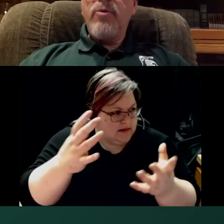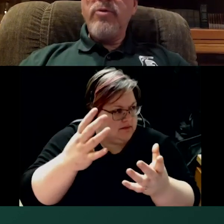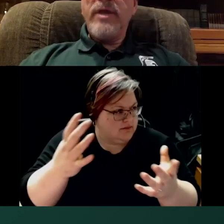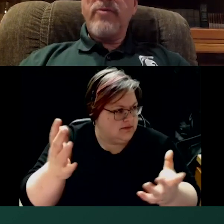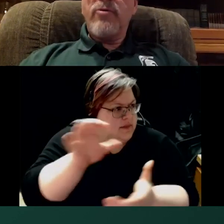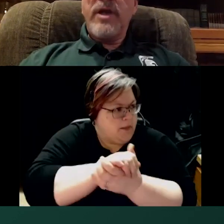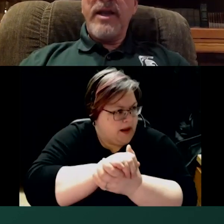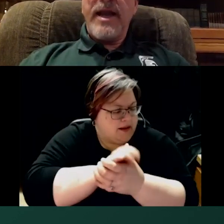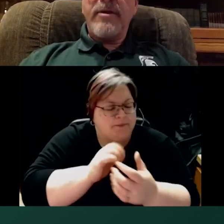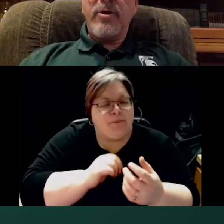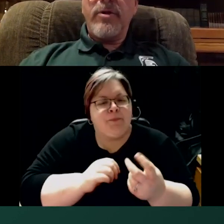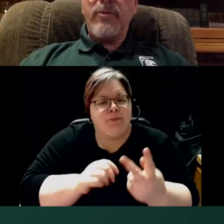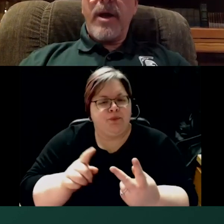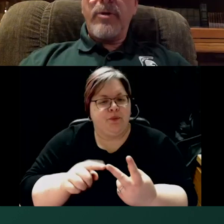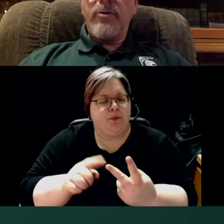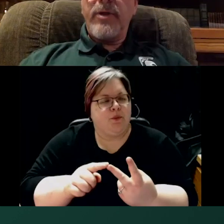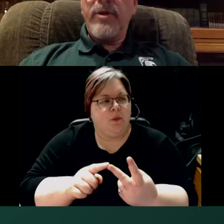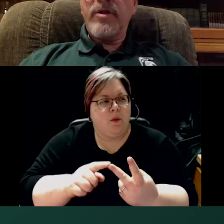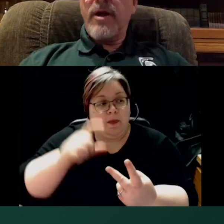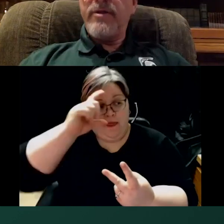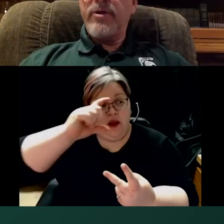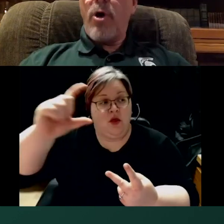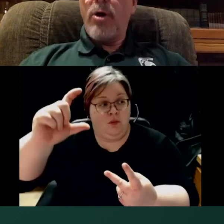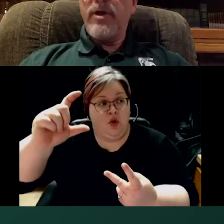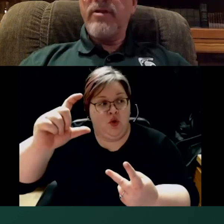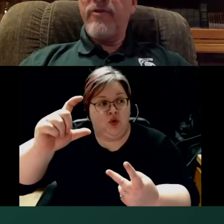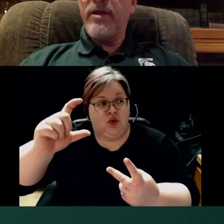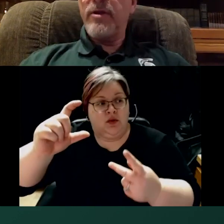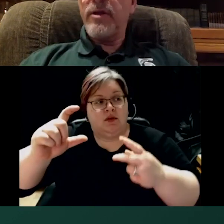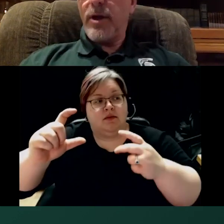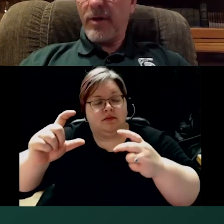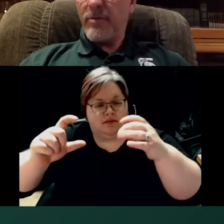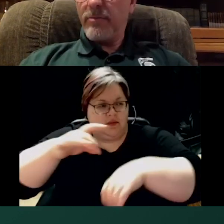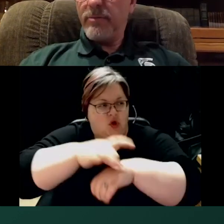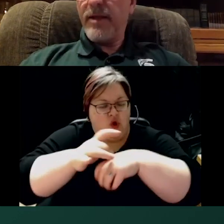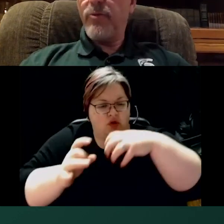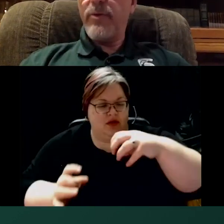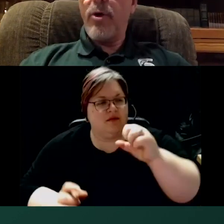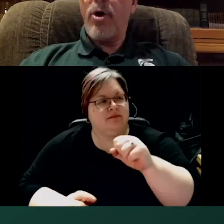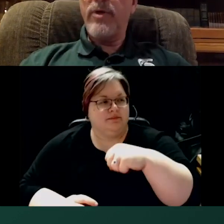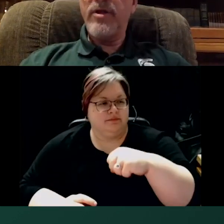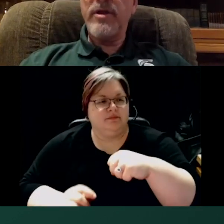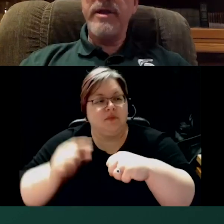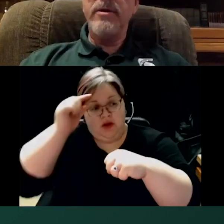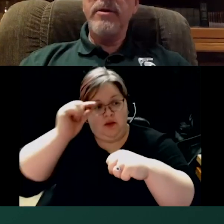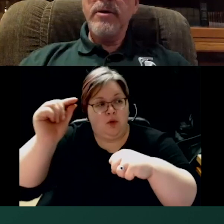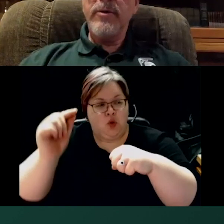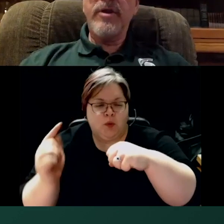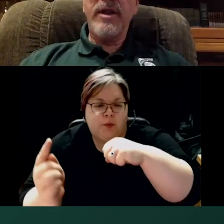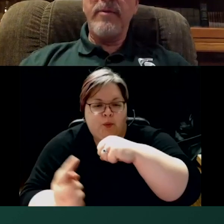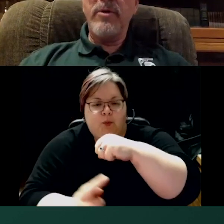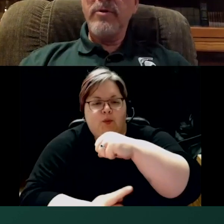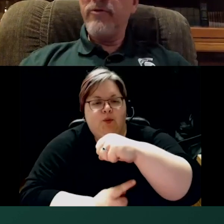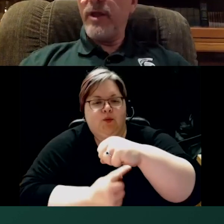The moon is rotating as it goes around. So there is a side that always faces us. That's why we always see